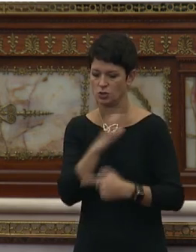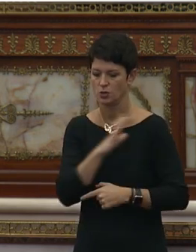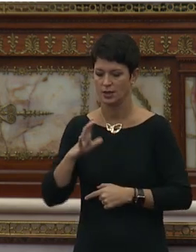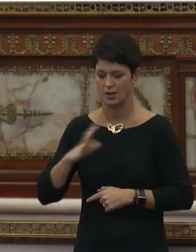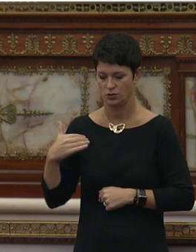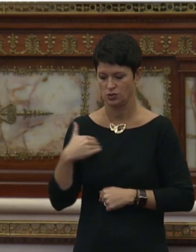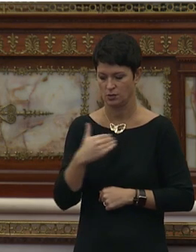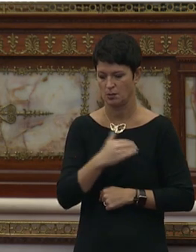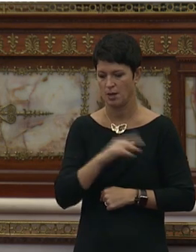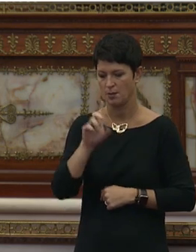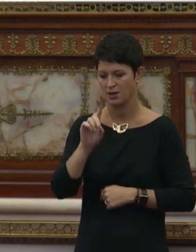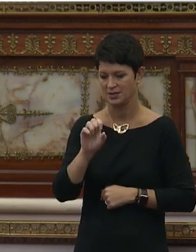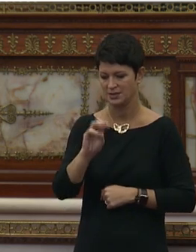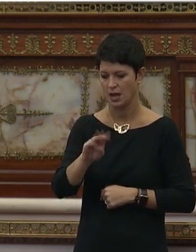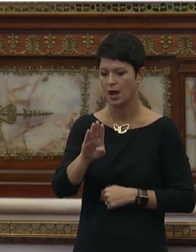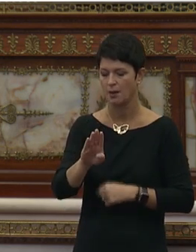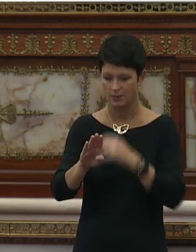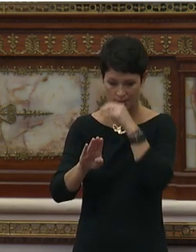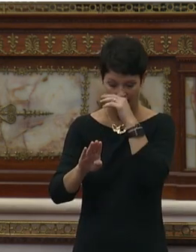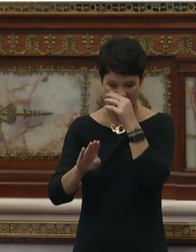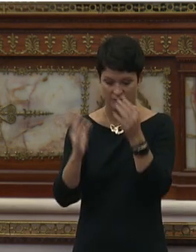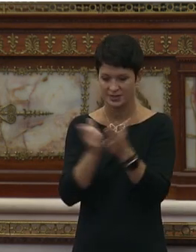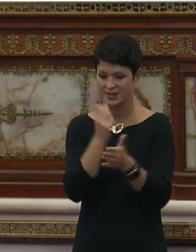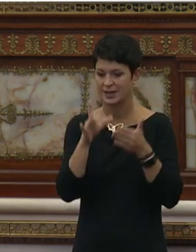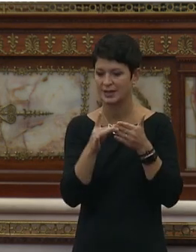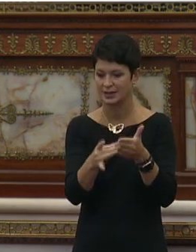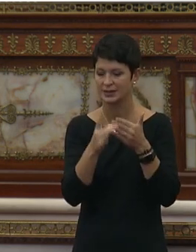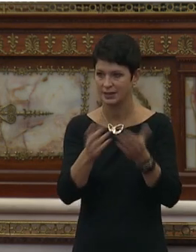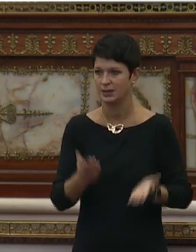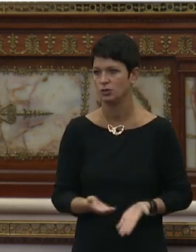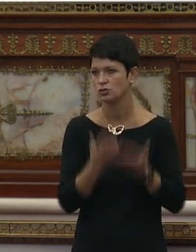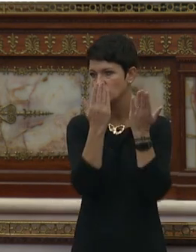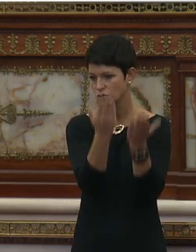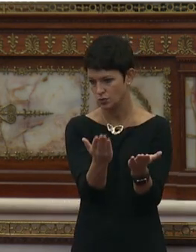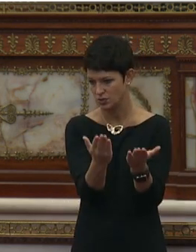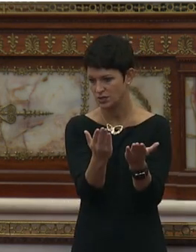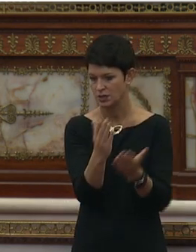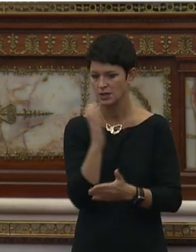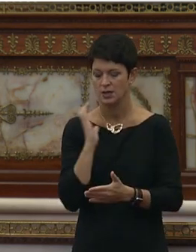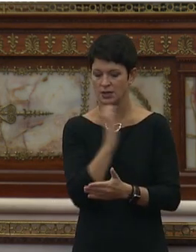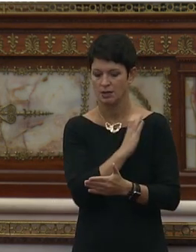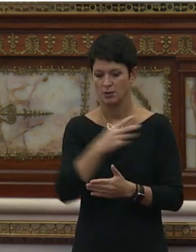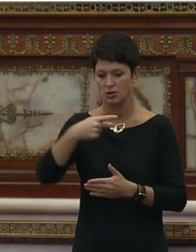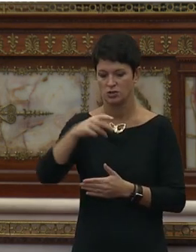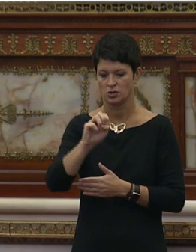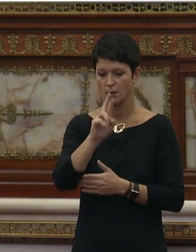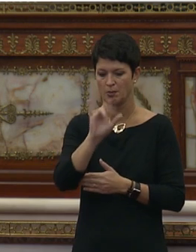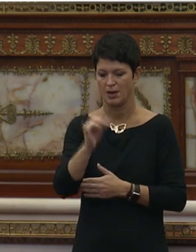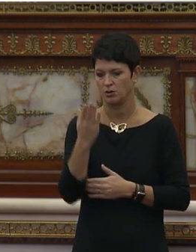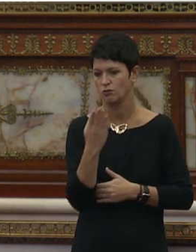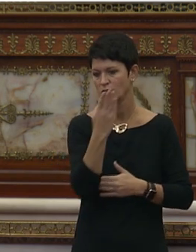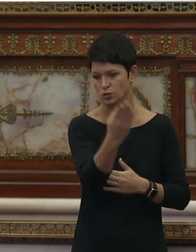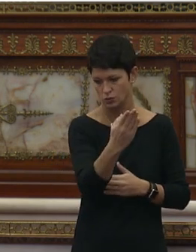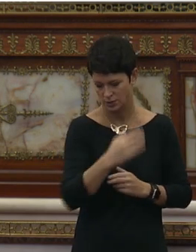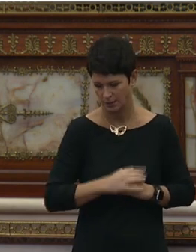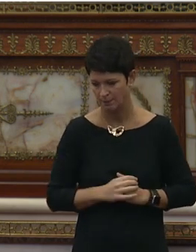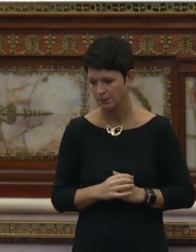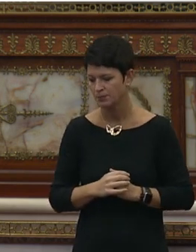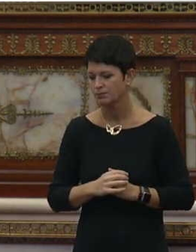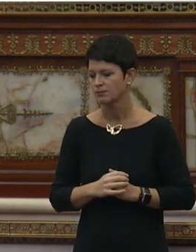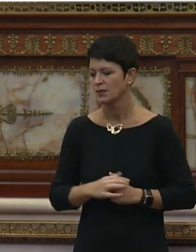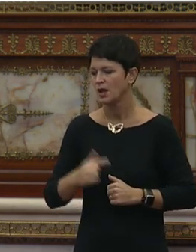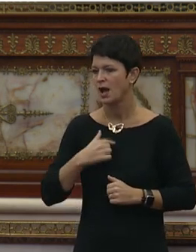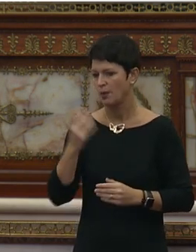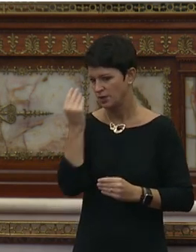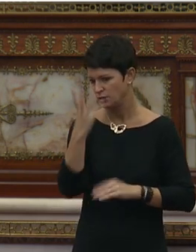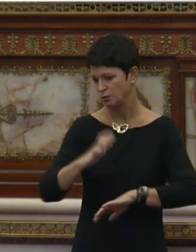Councilmember Adam for taking the lead in introducing the Commissioner Perry resolution. I just want to